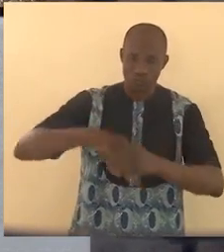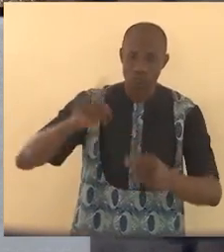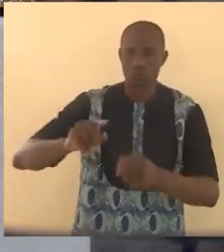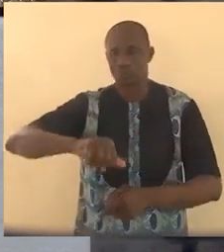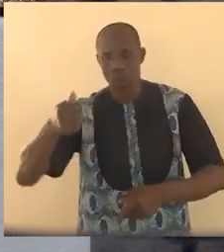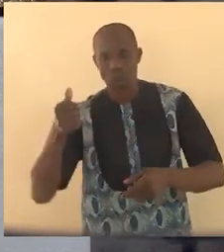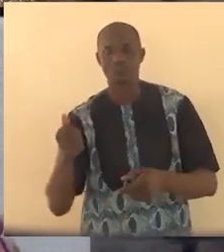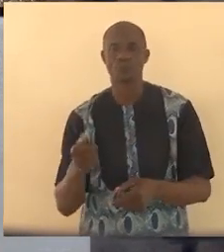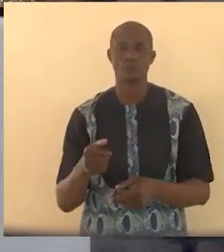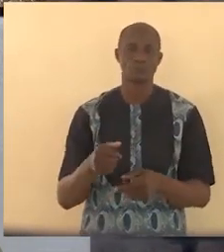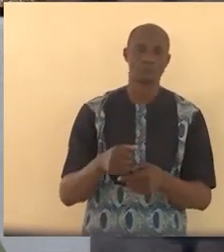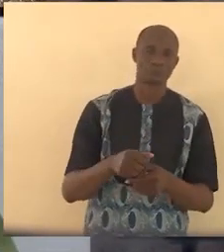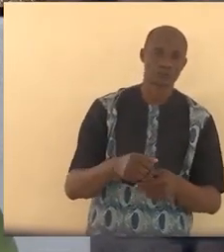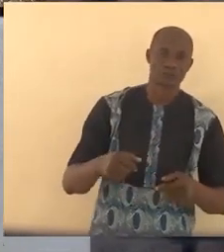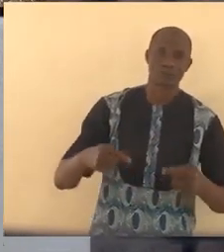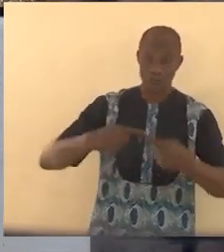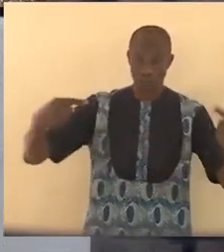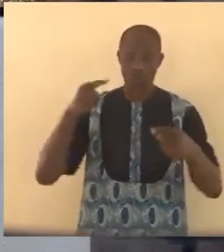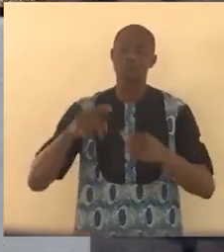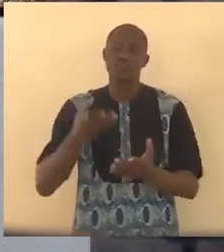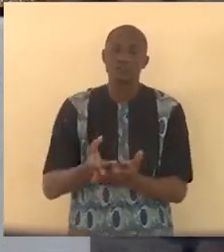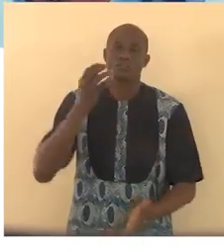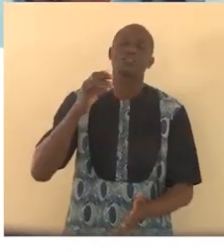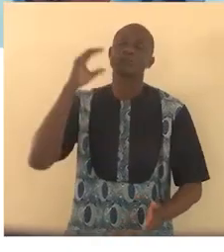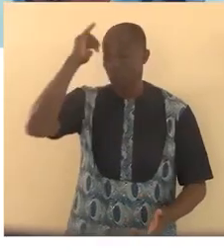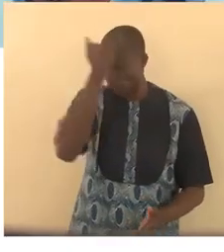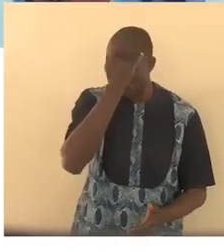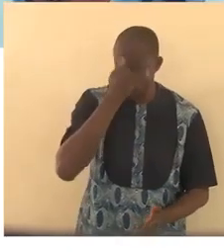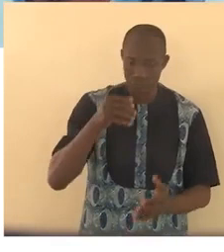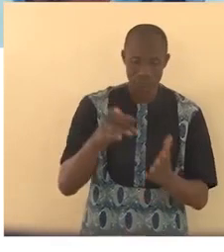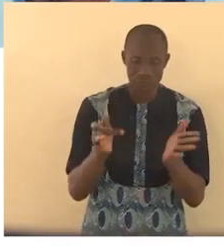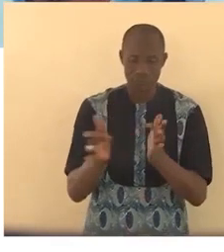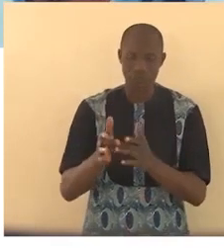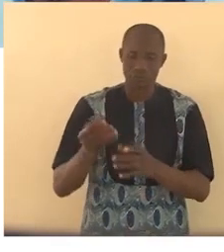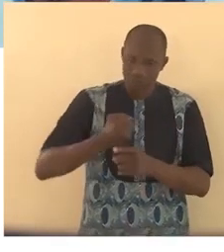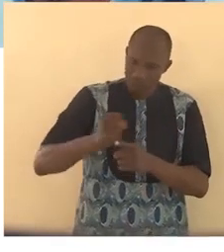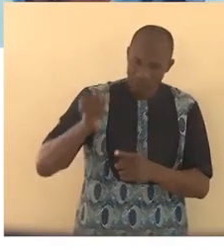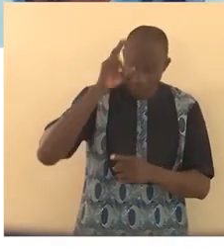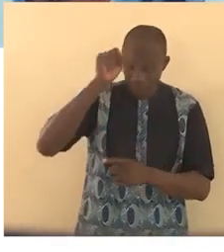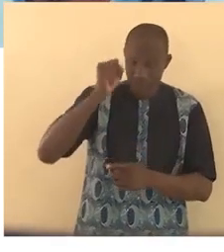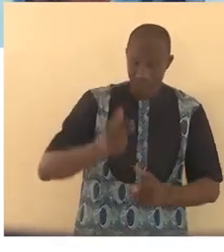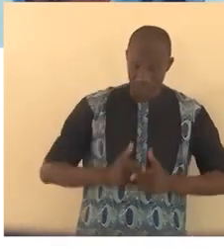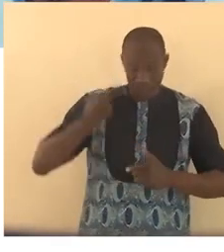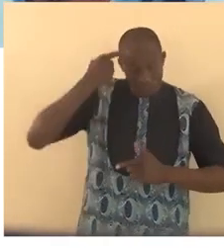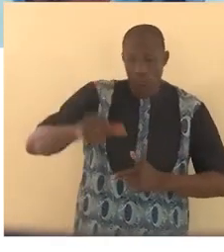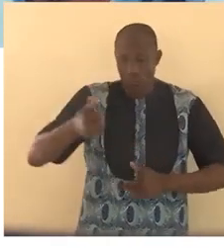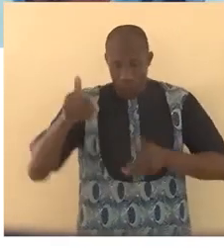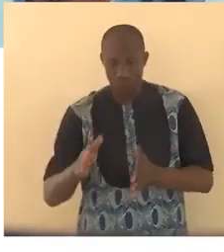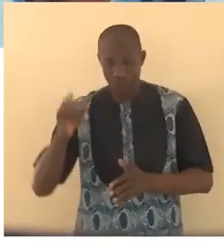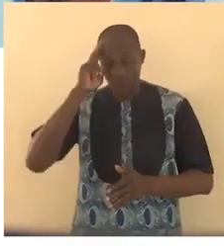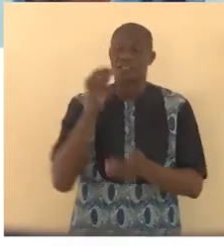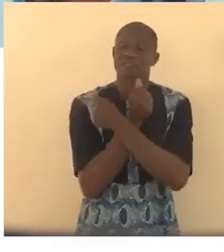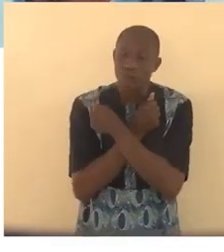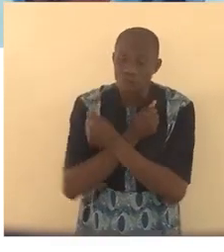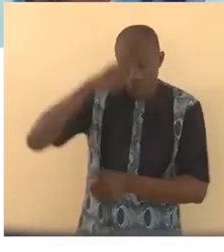others. In contrast to the rich fool, Jesus spends his whole life for others.